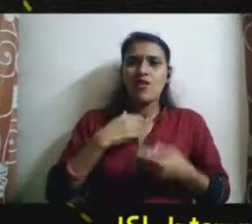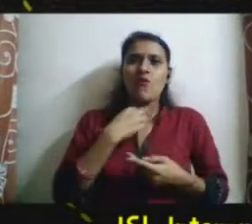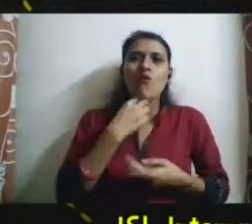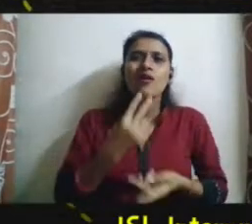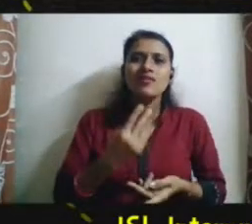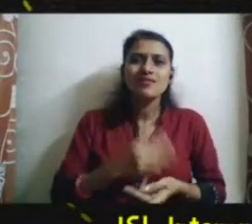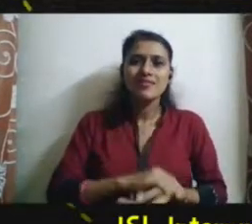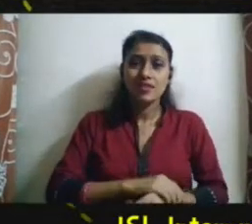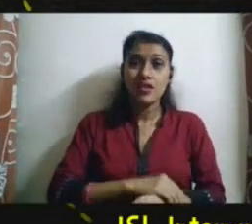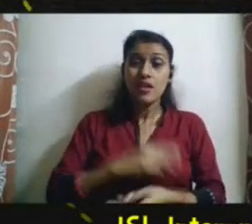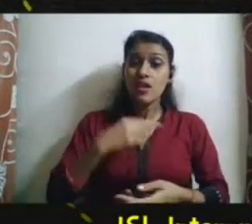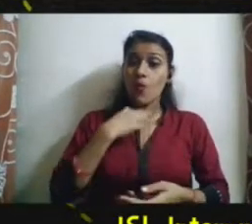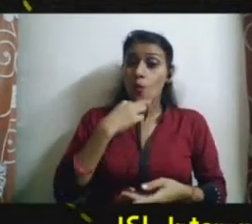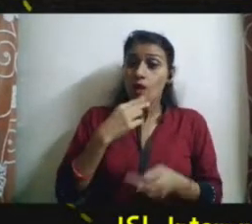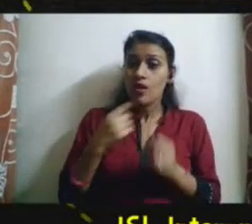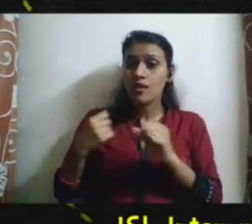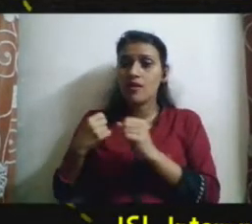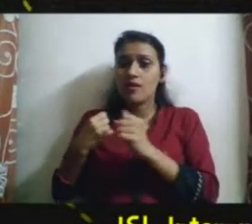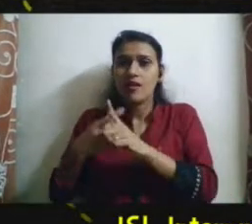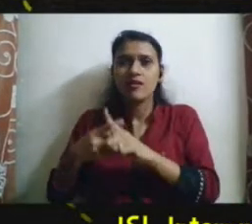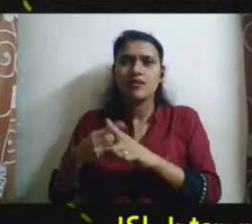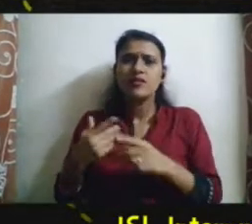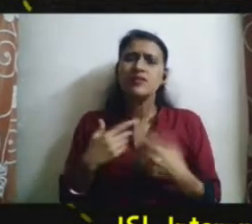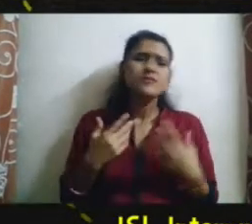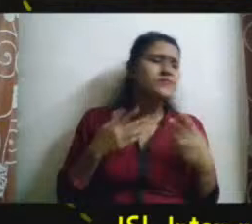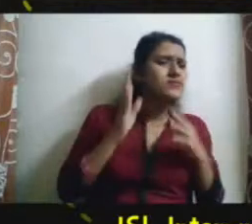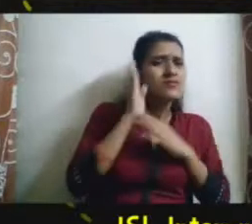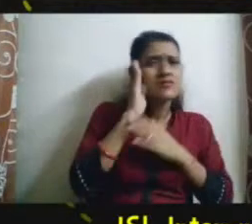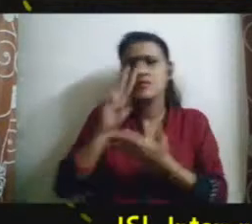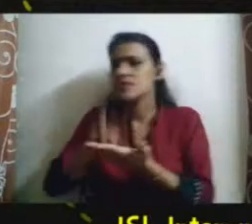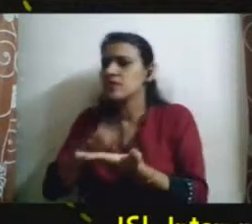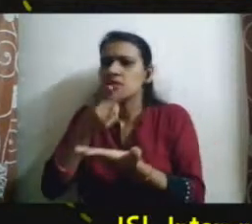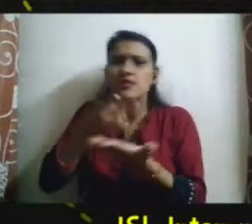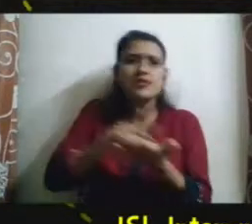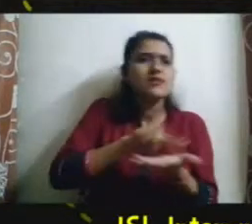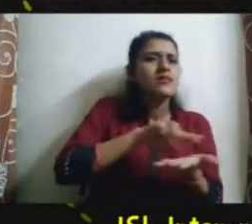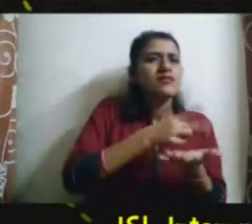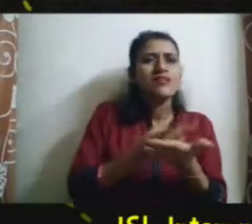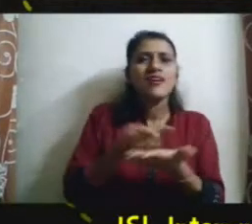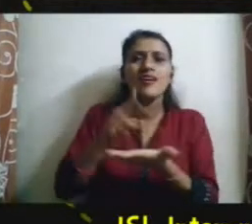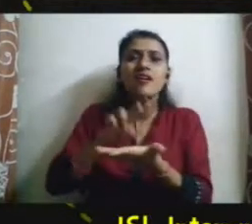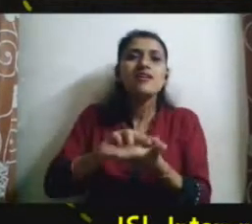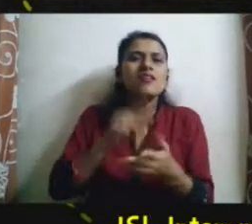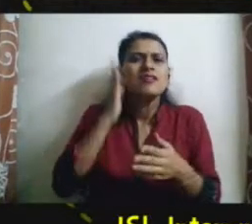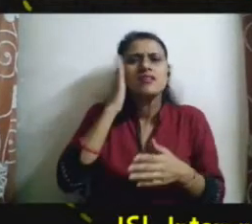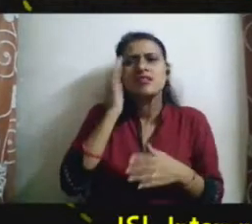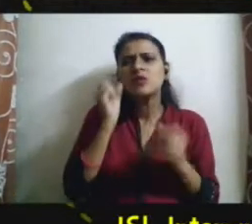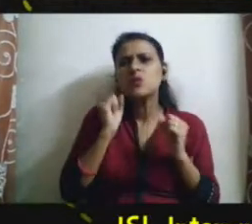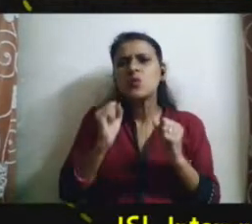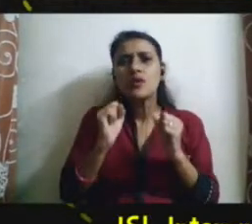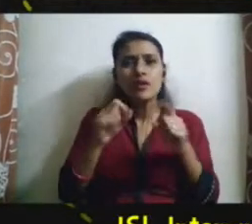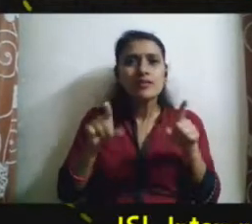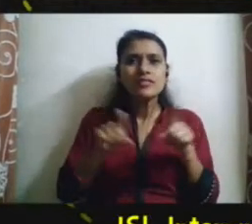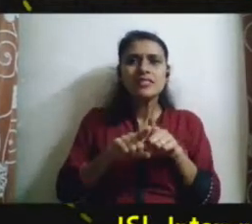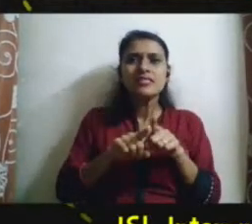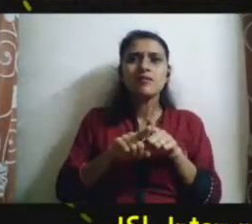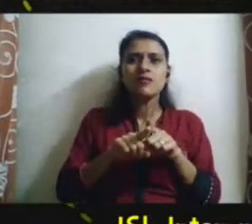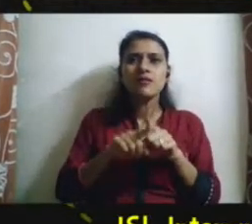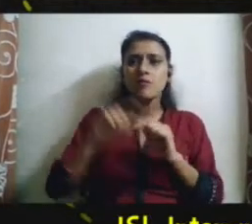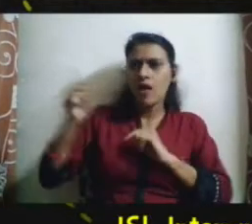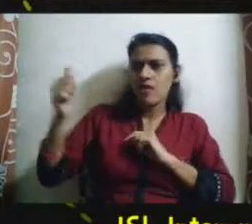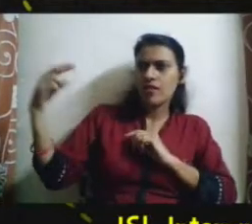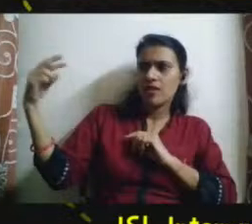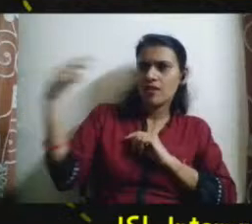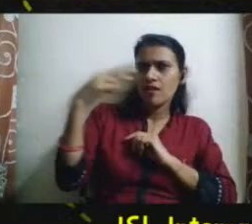that sense of restlessness, of agony, and yet somebody else may find it